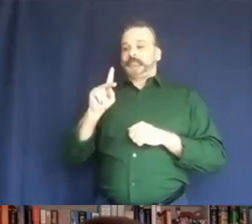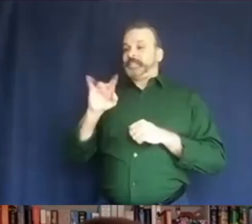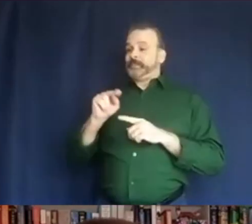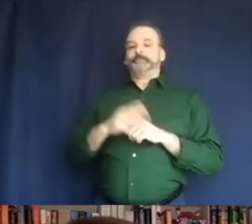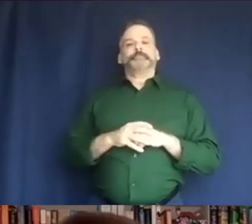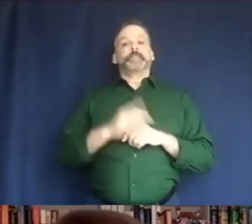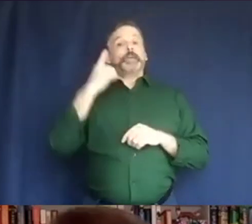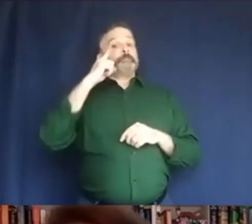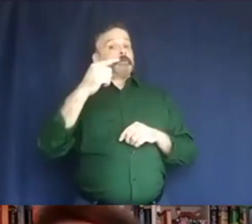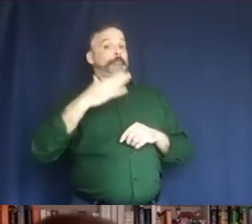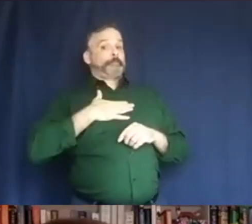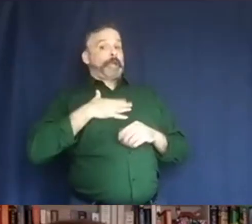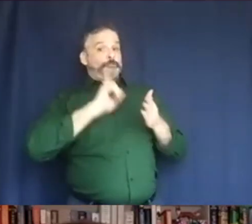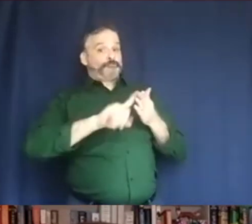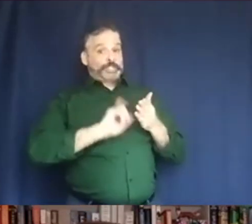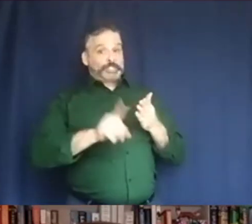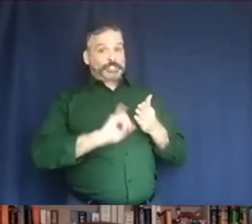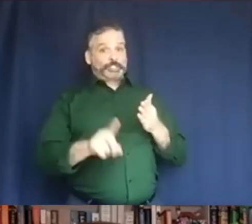Okay, for my research,